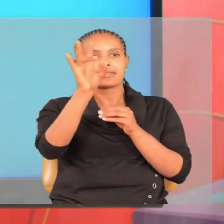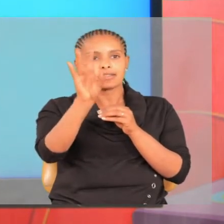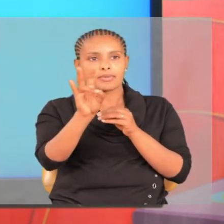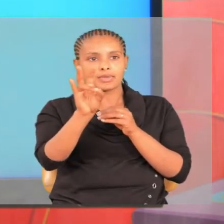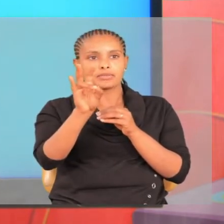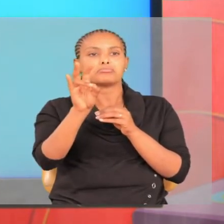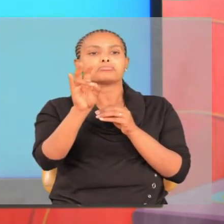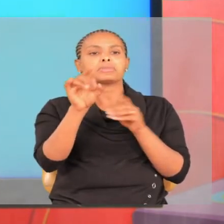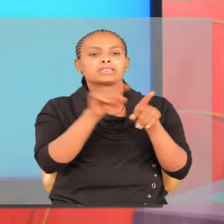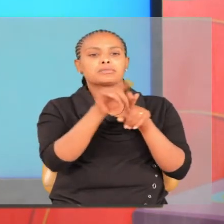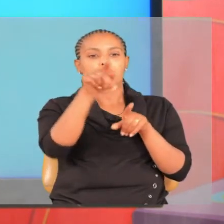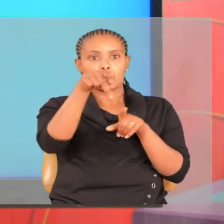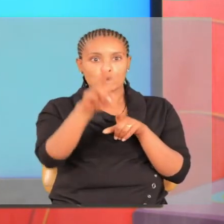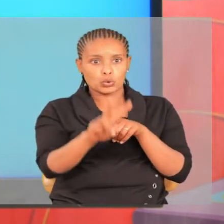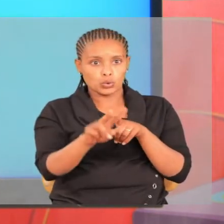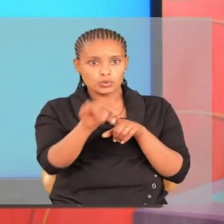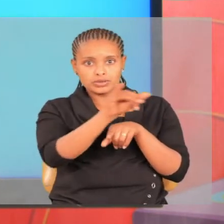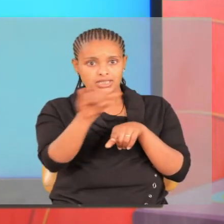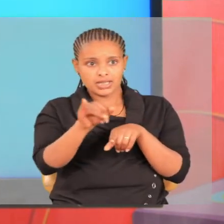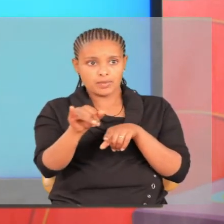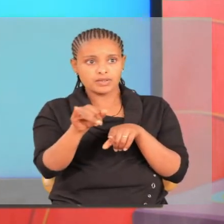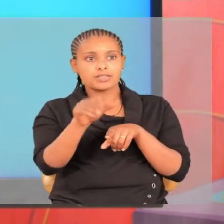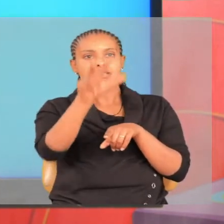This is the same as